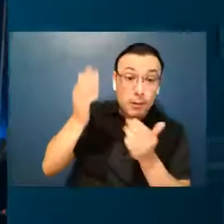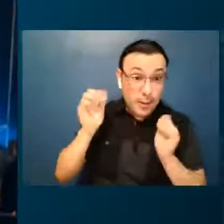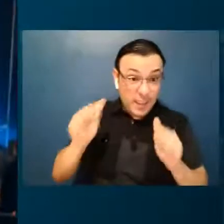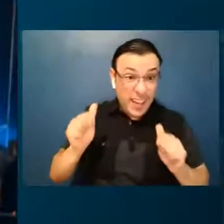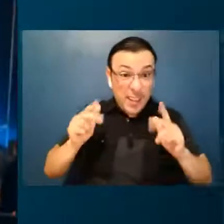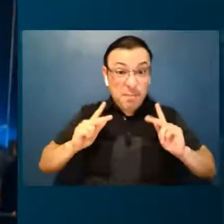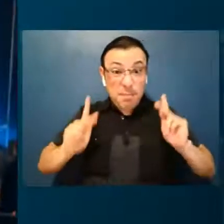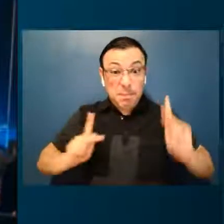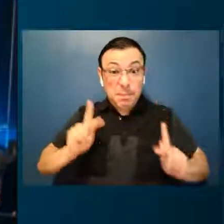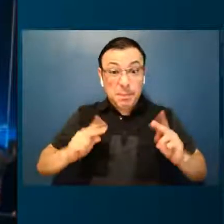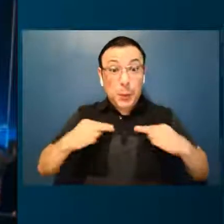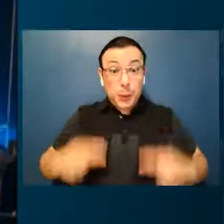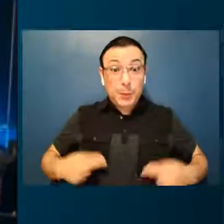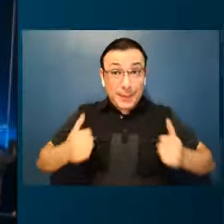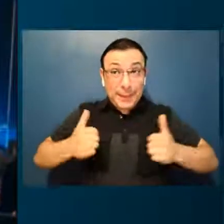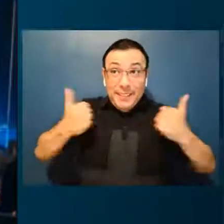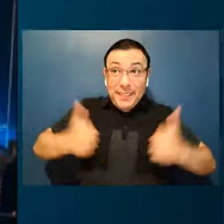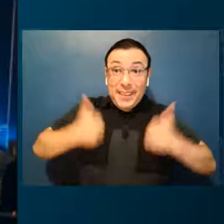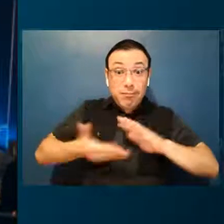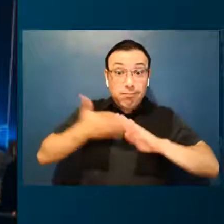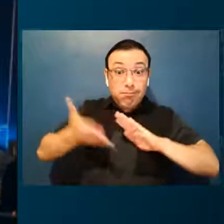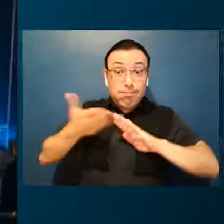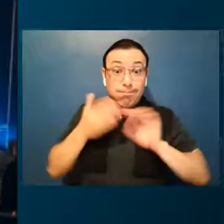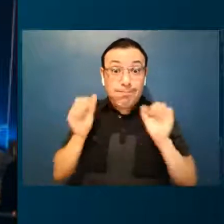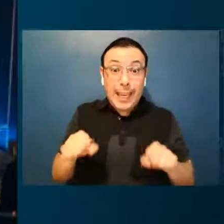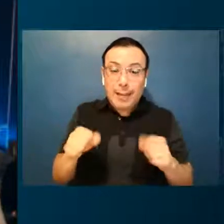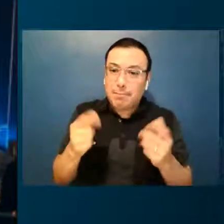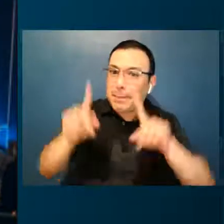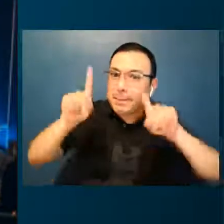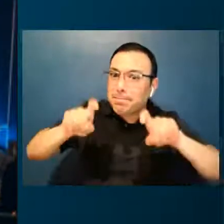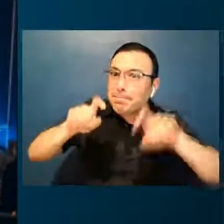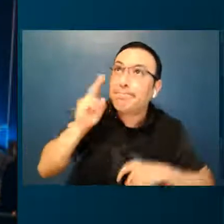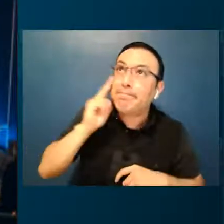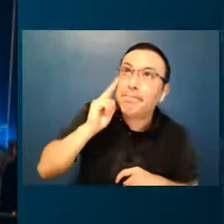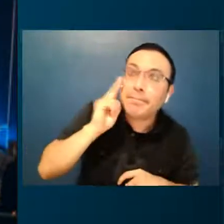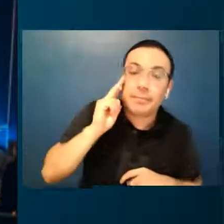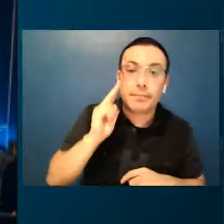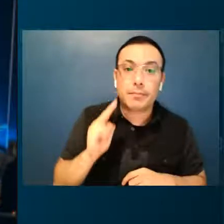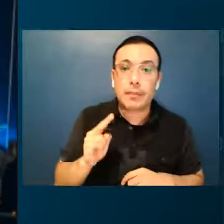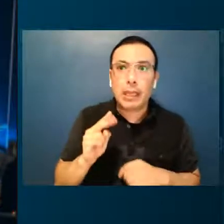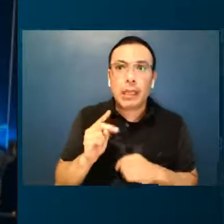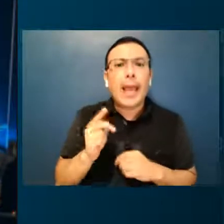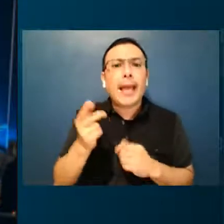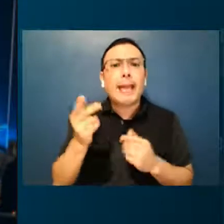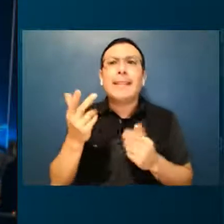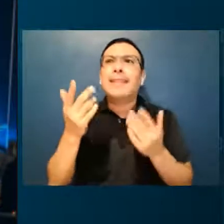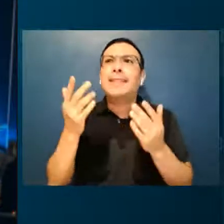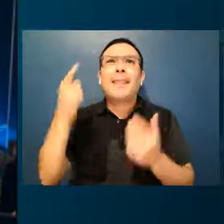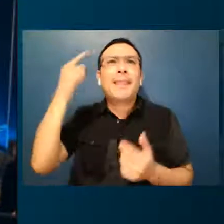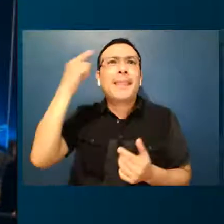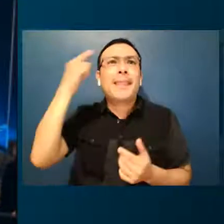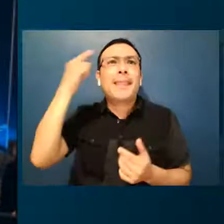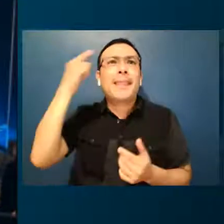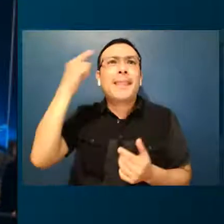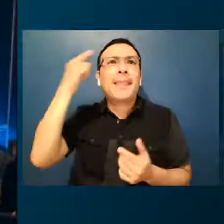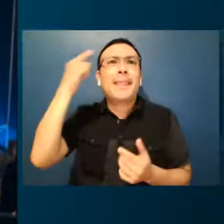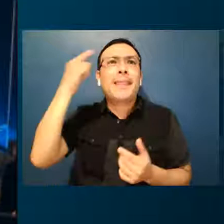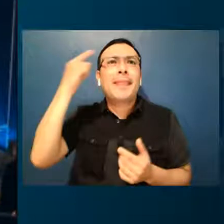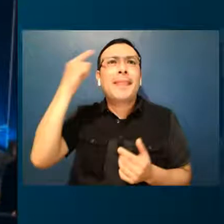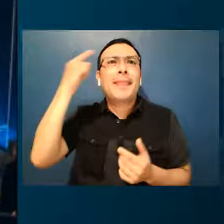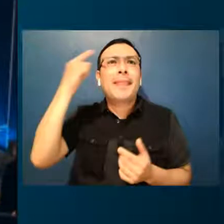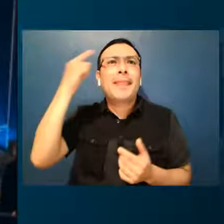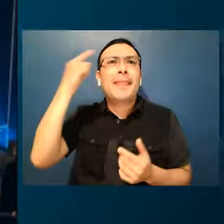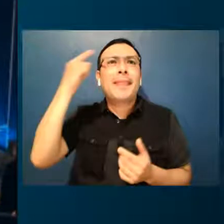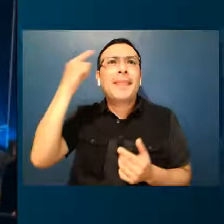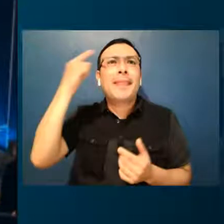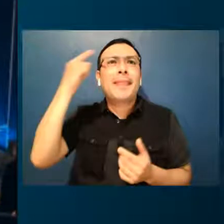time. And this basically, means everything, basic bodily functions. No one knew even what microgravity would do to